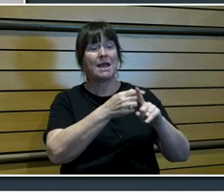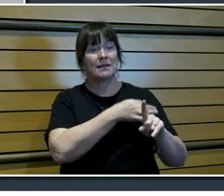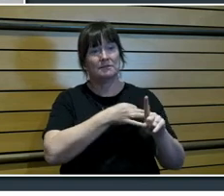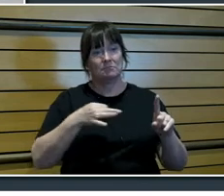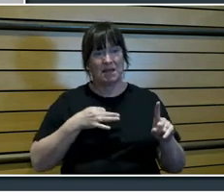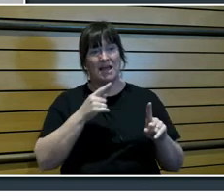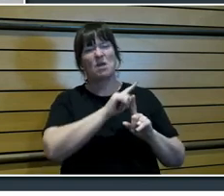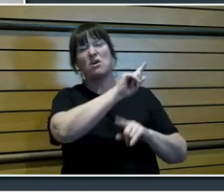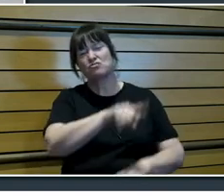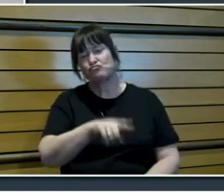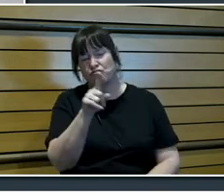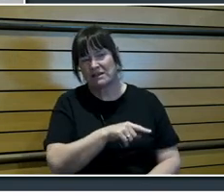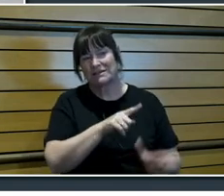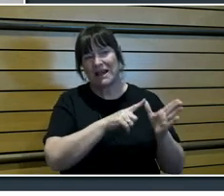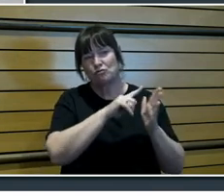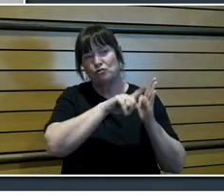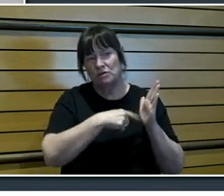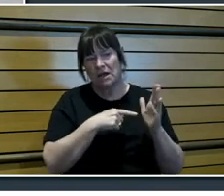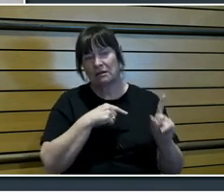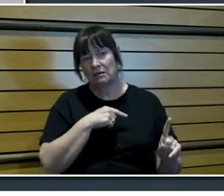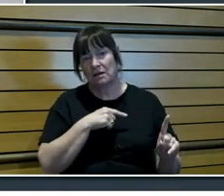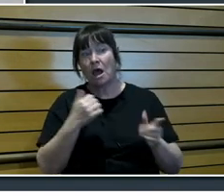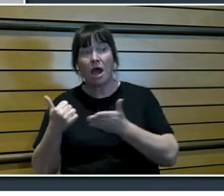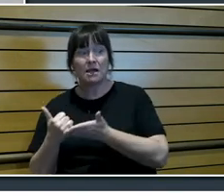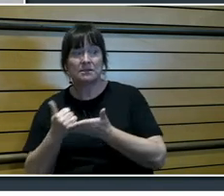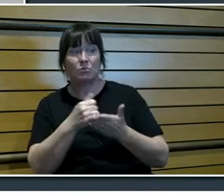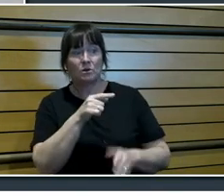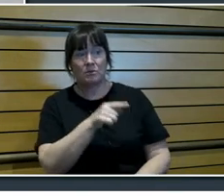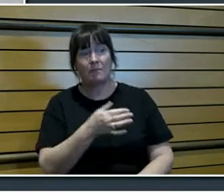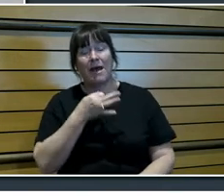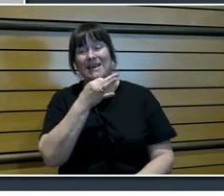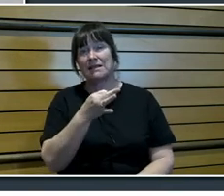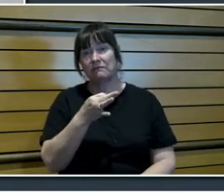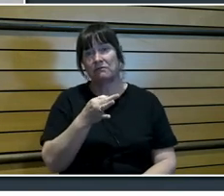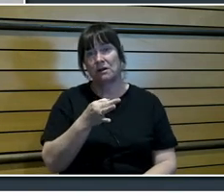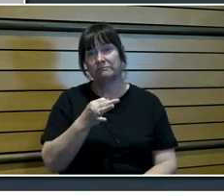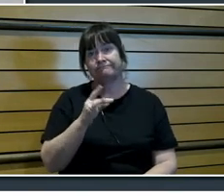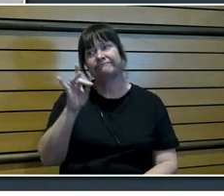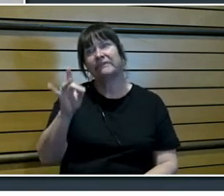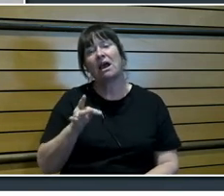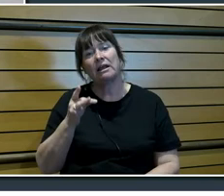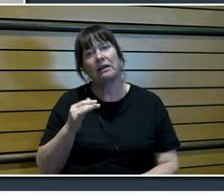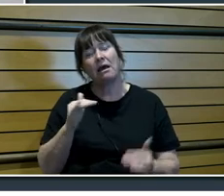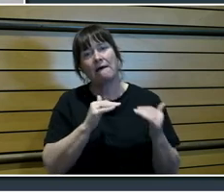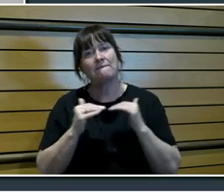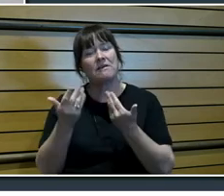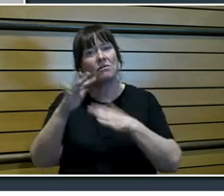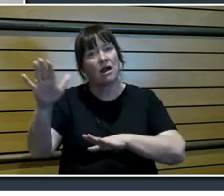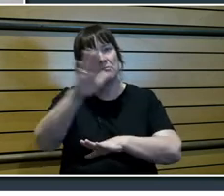Judd with Tangata Whenua seeking a kinder and fairer nation through Te Treaty of